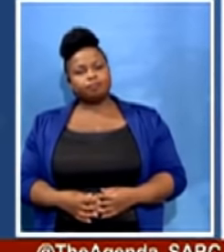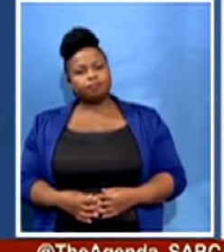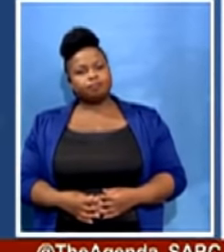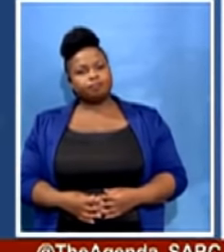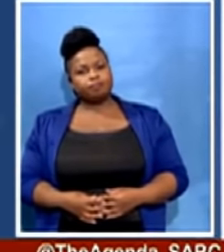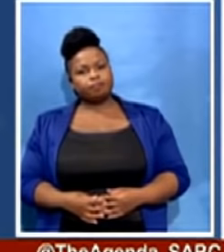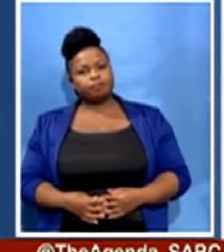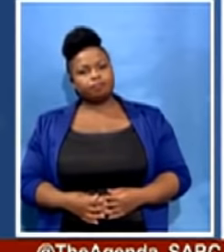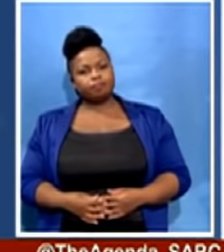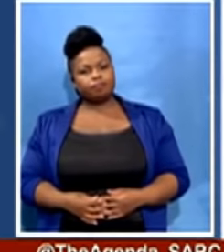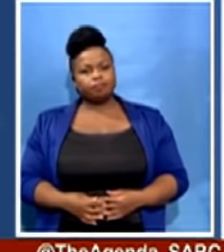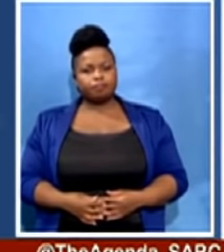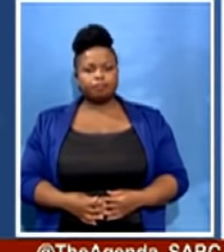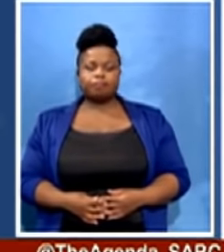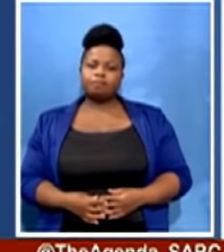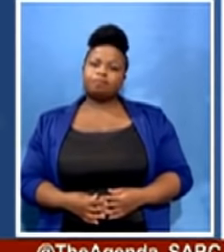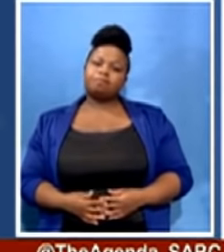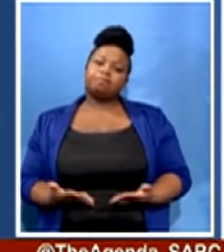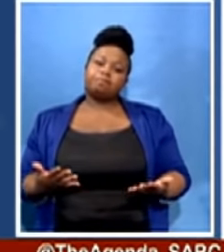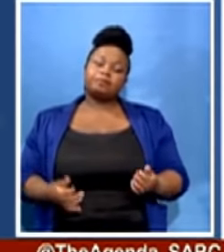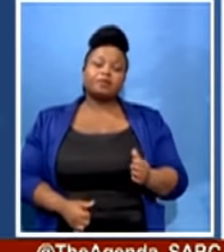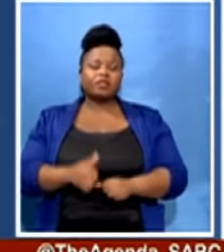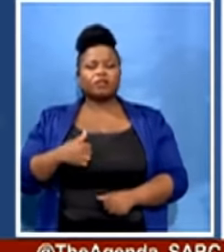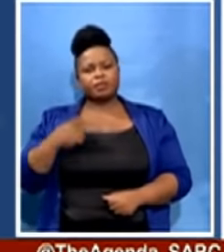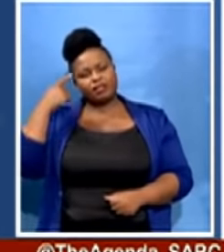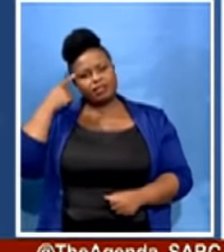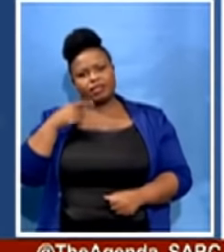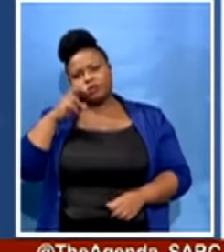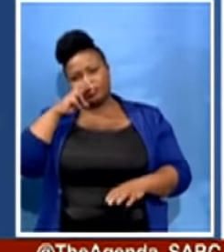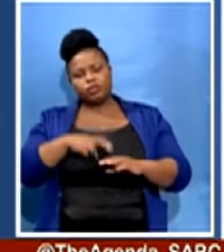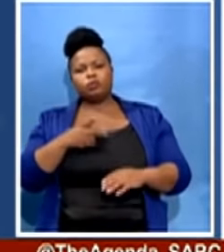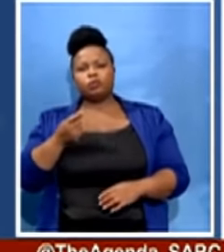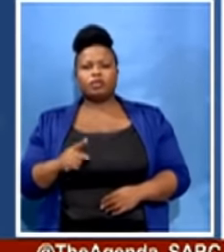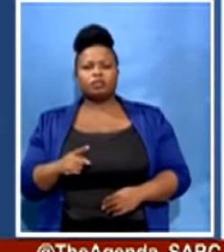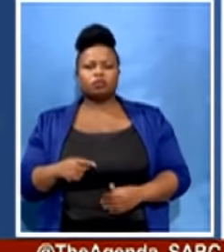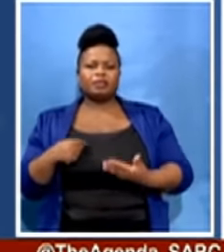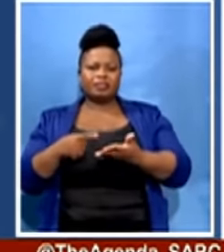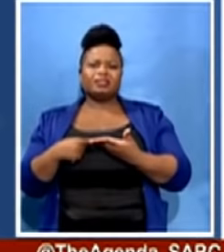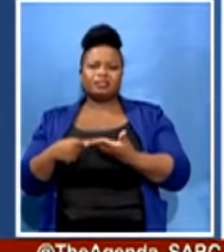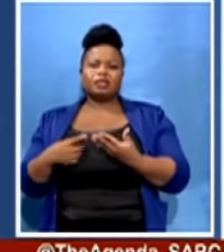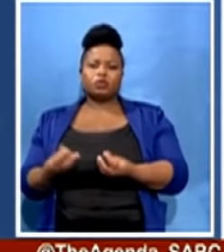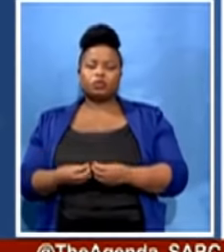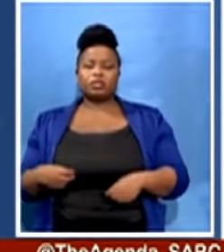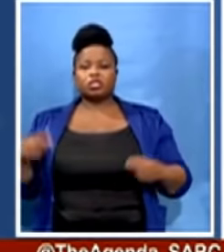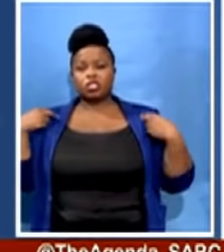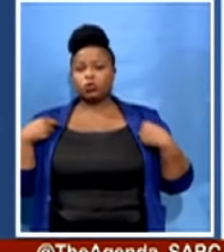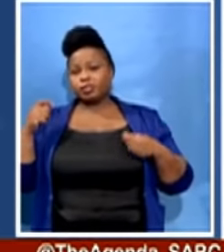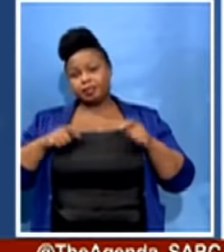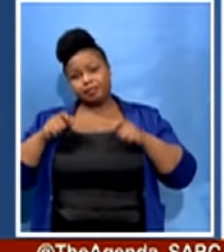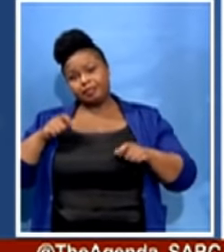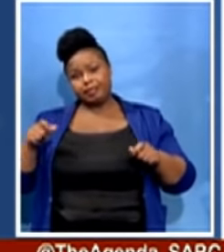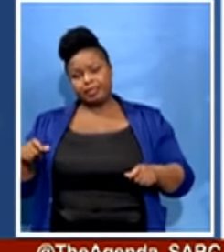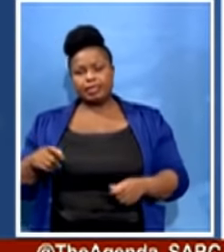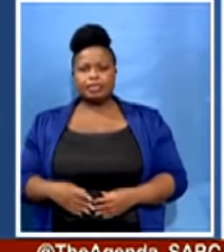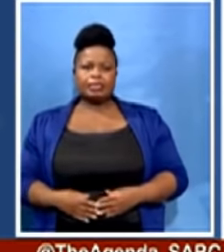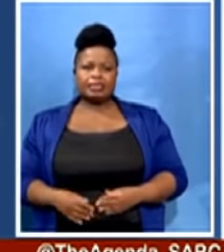Well, first of all, I think we would need to have a discussion with the security people. They will be the first to suggest